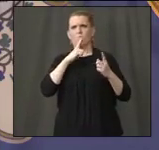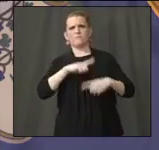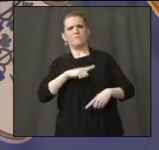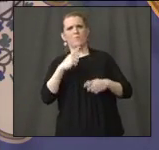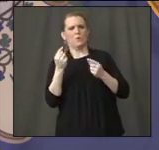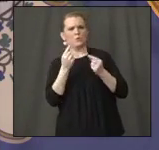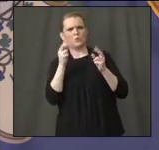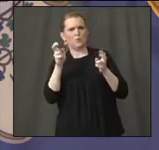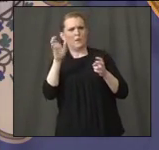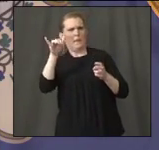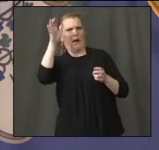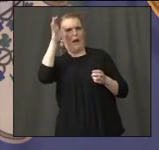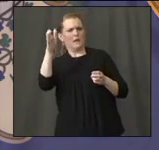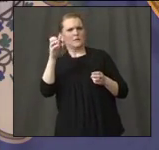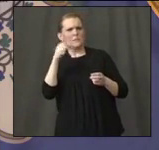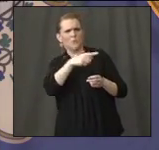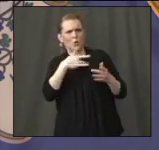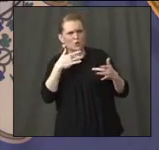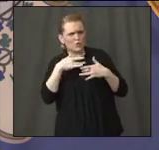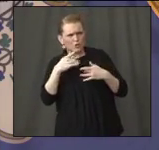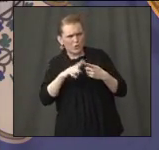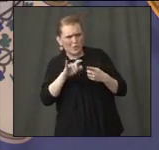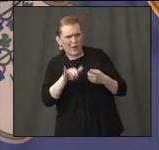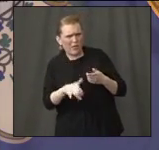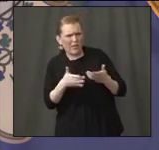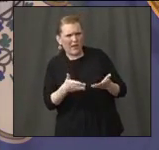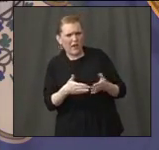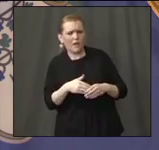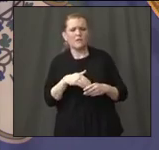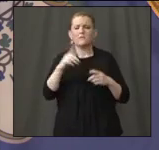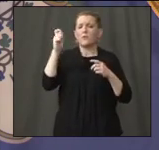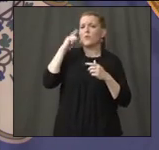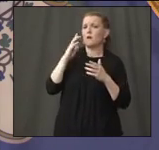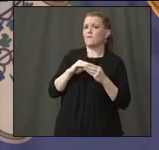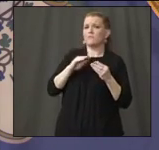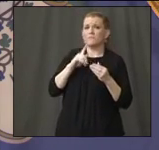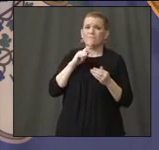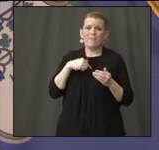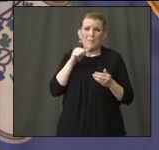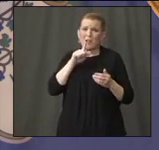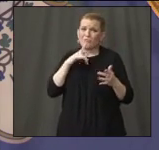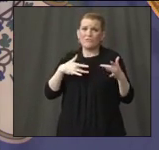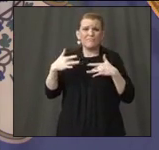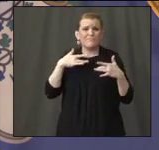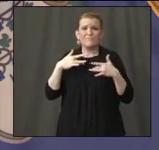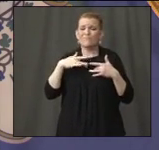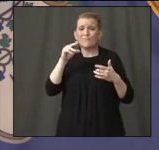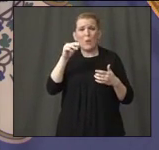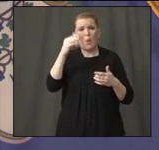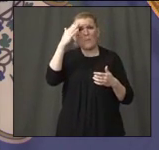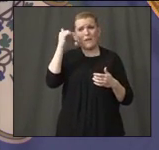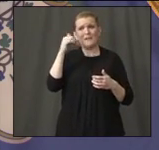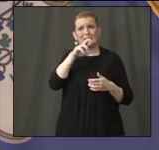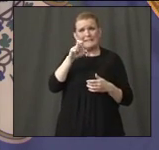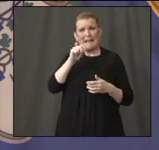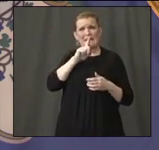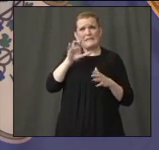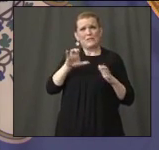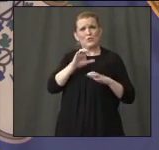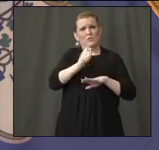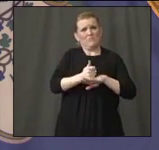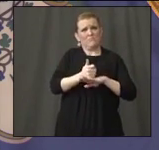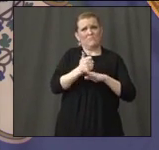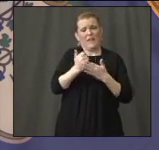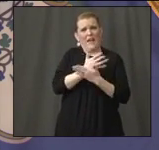I don't have concerns because Connecticut's going to do it right. We're going to do it on an absolutely voluntary basis. We're going to do it on an anonymous